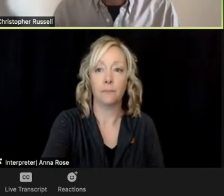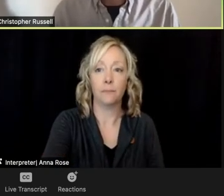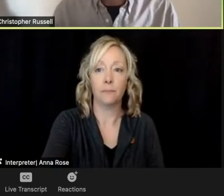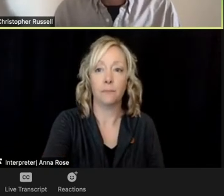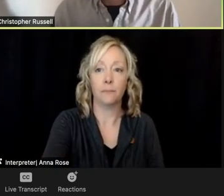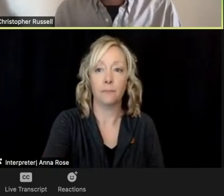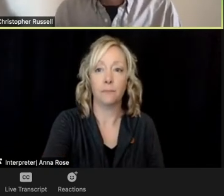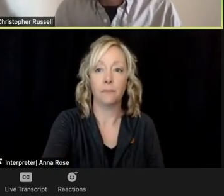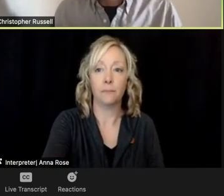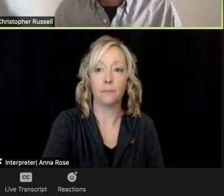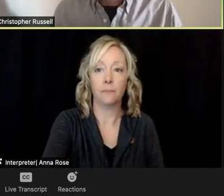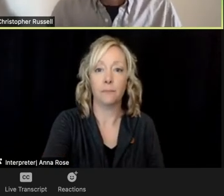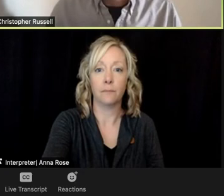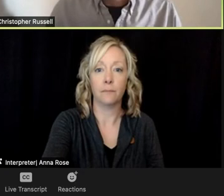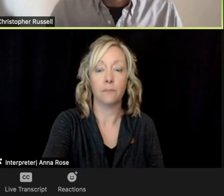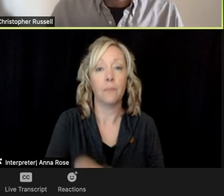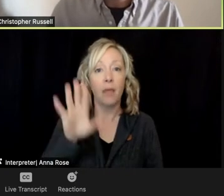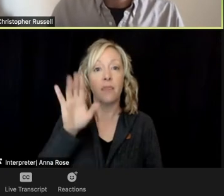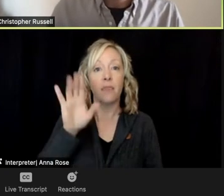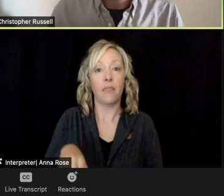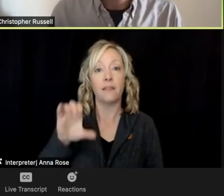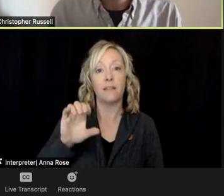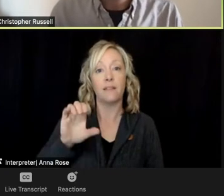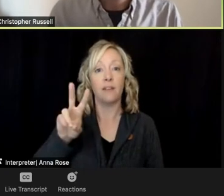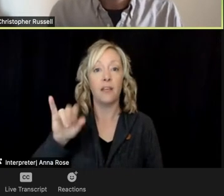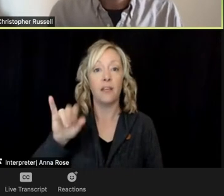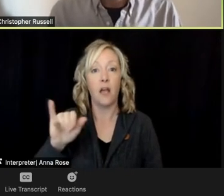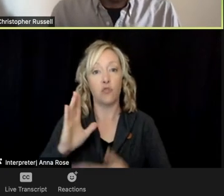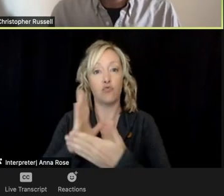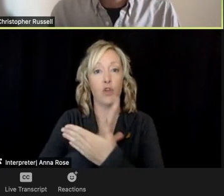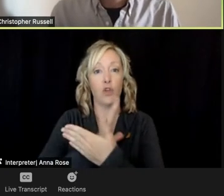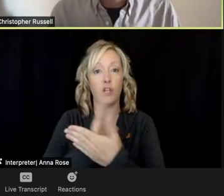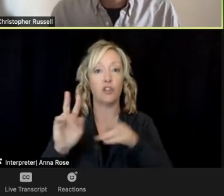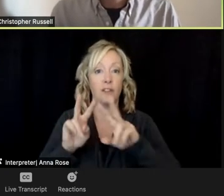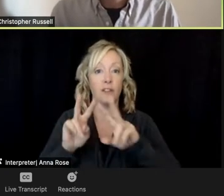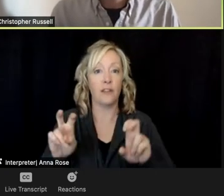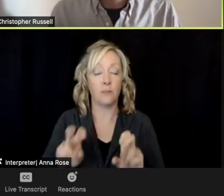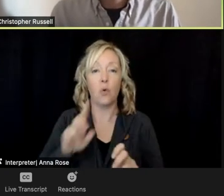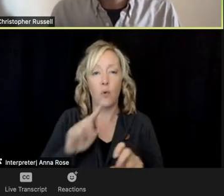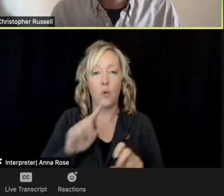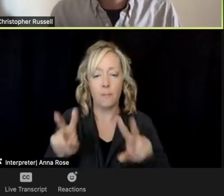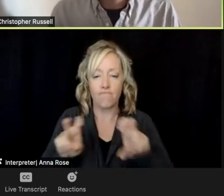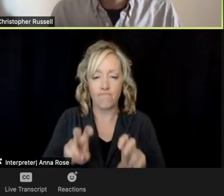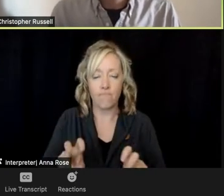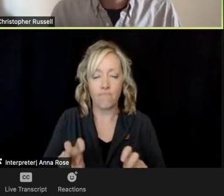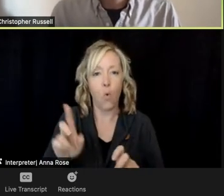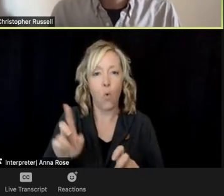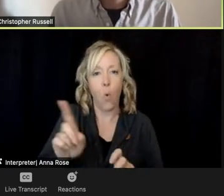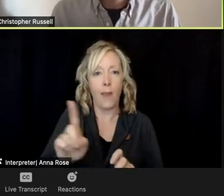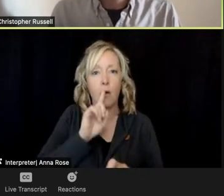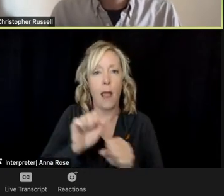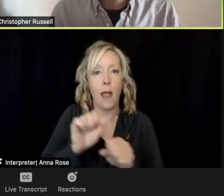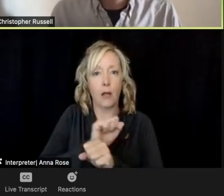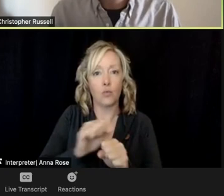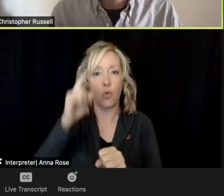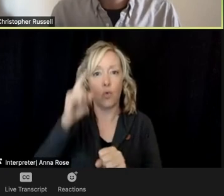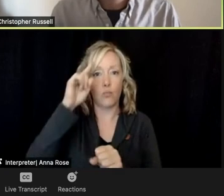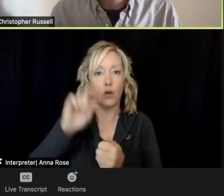right? It's looking at places where we're observing actual physical change in the brain, neurological